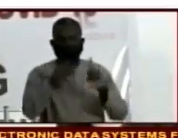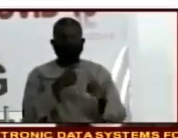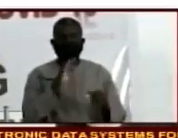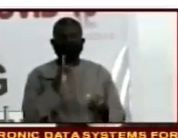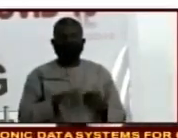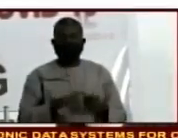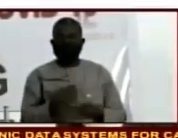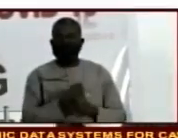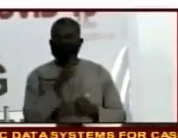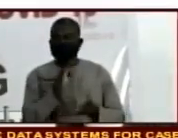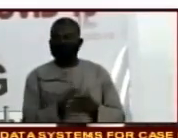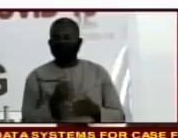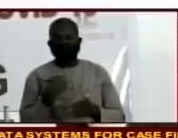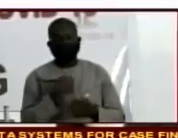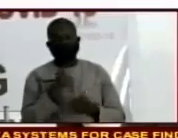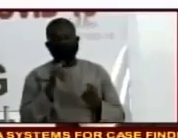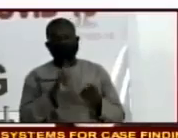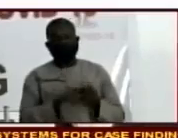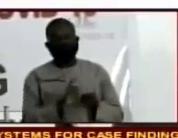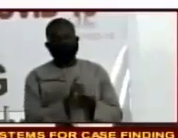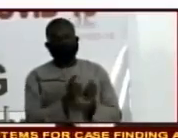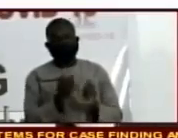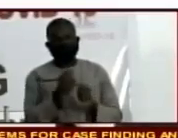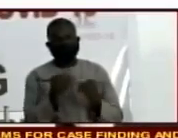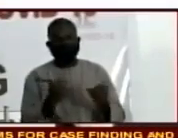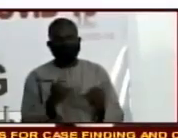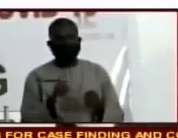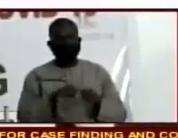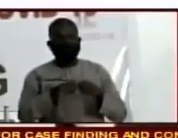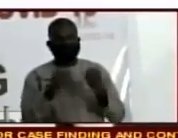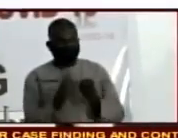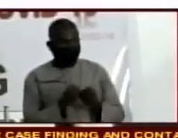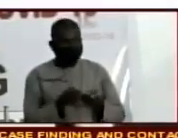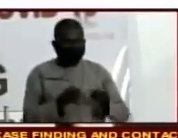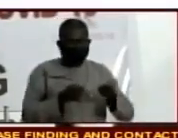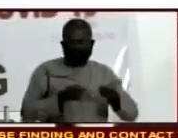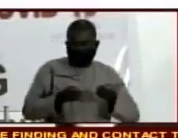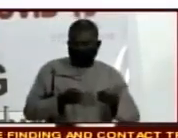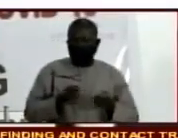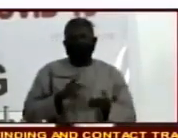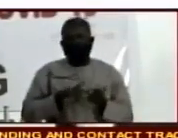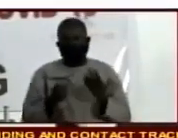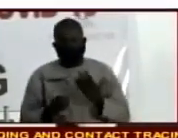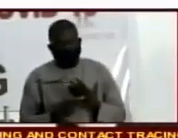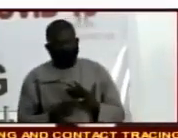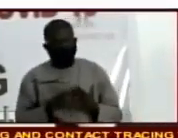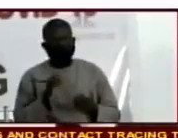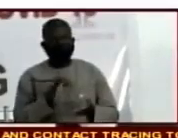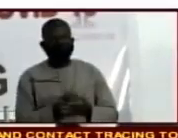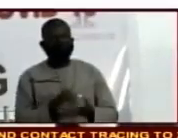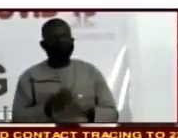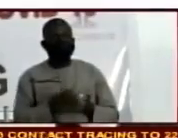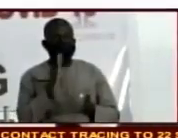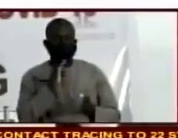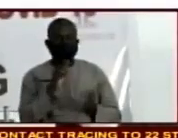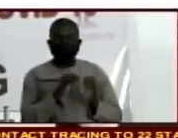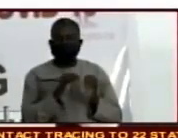current social investment program into an integrated program so that it is